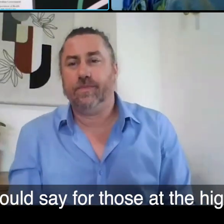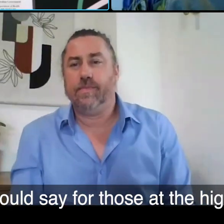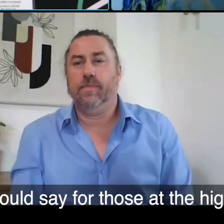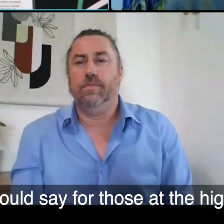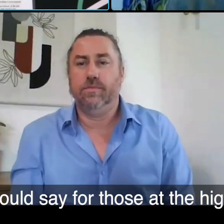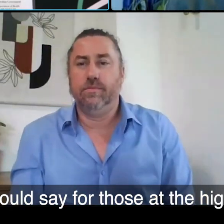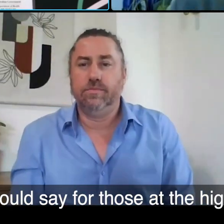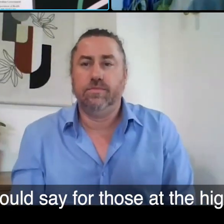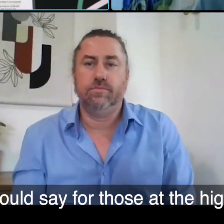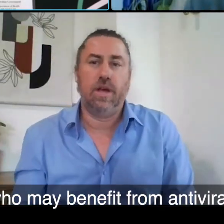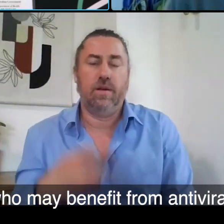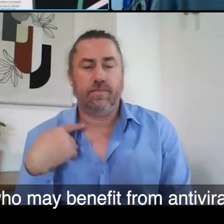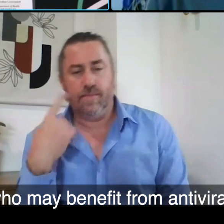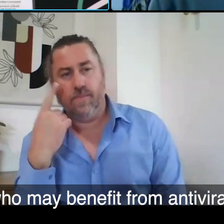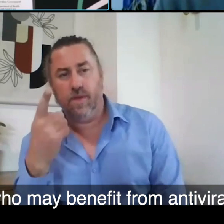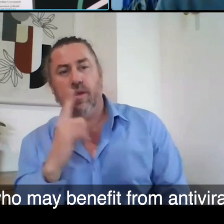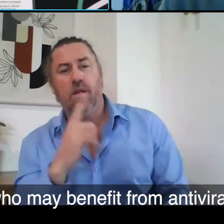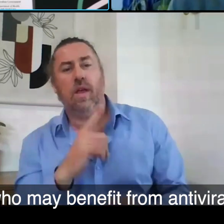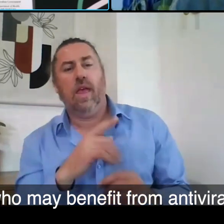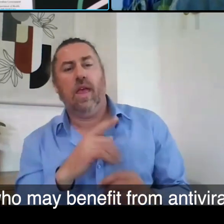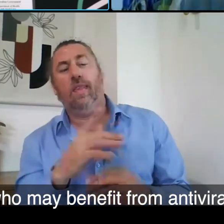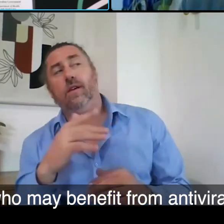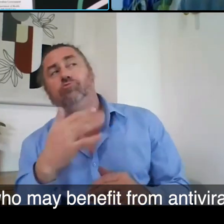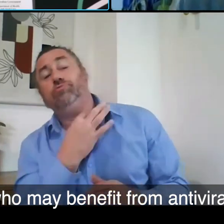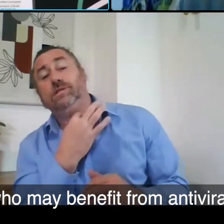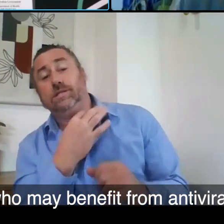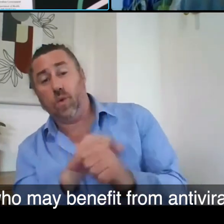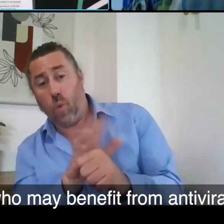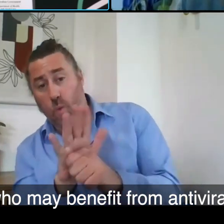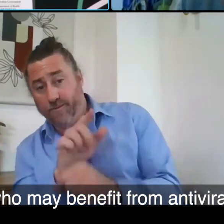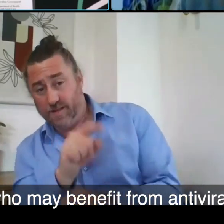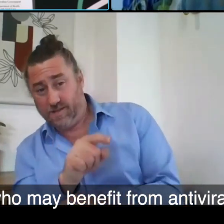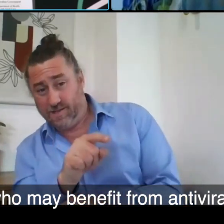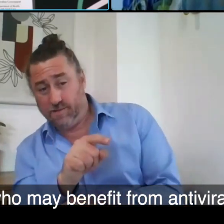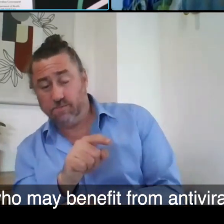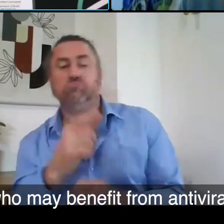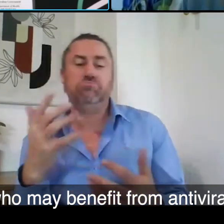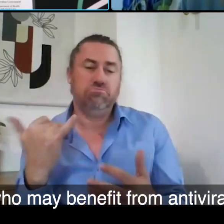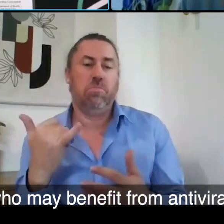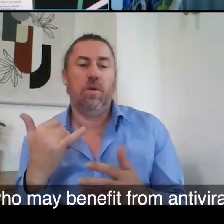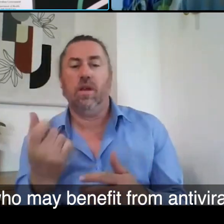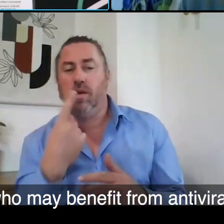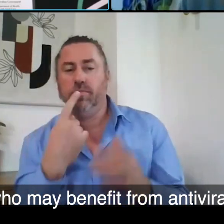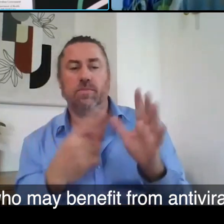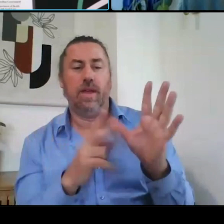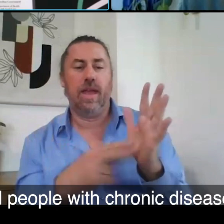high risk end of COVID who may benefit from from antivirals, so